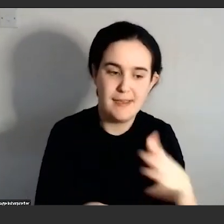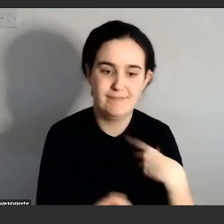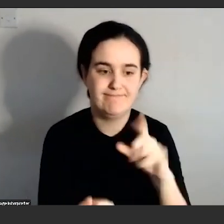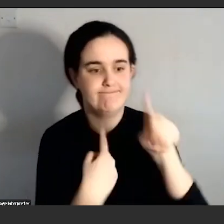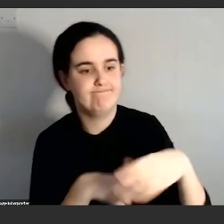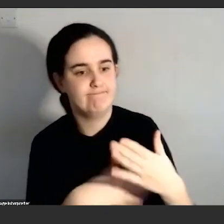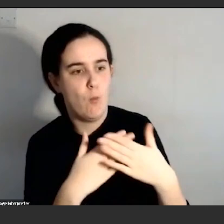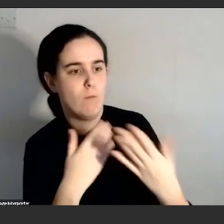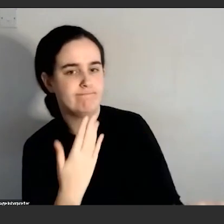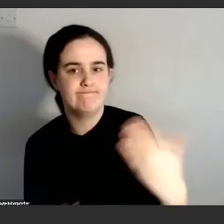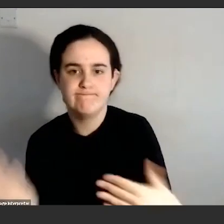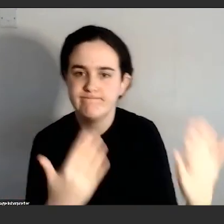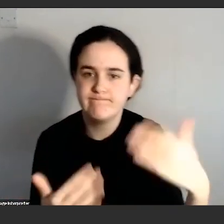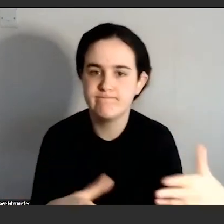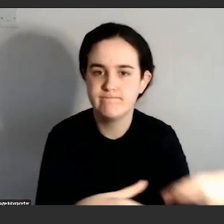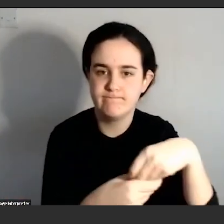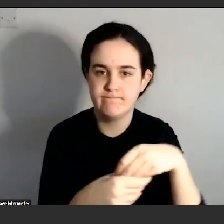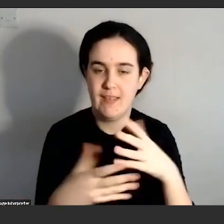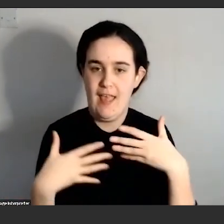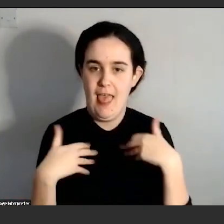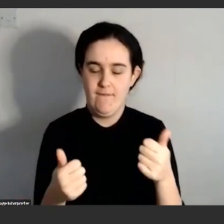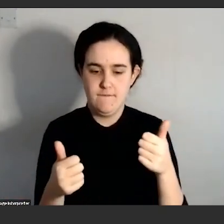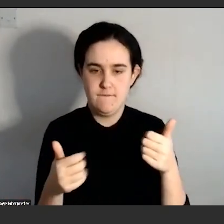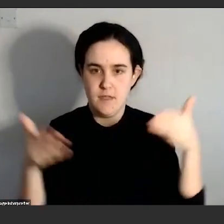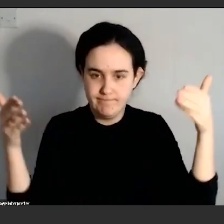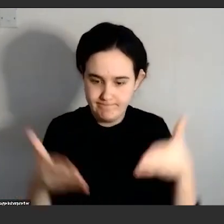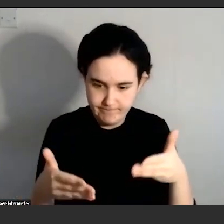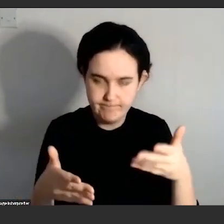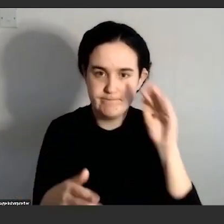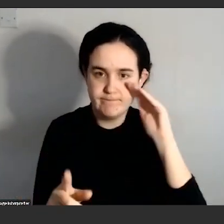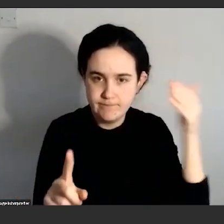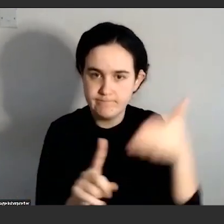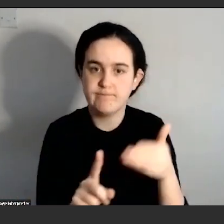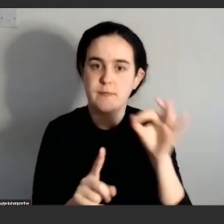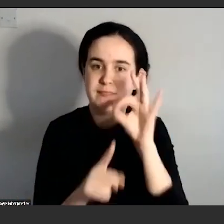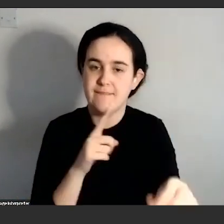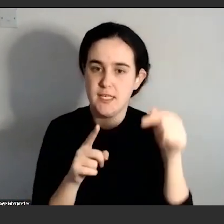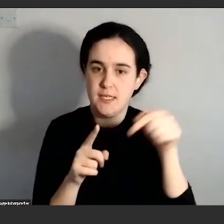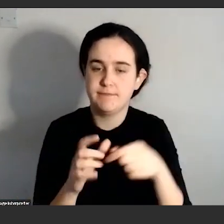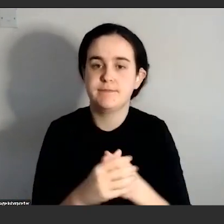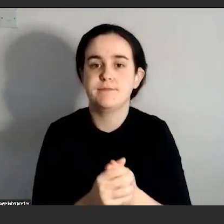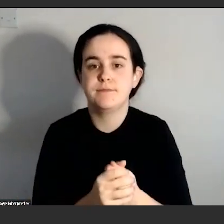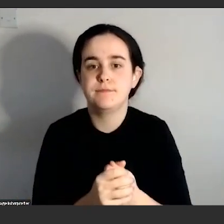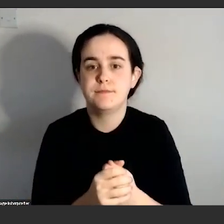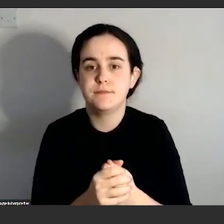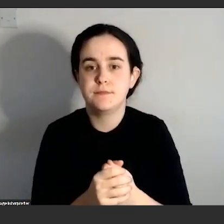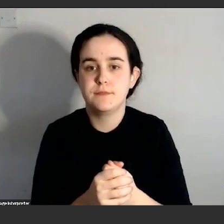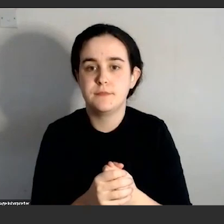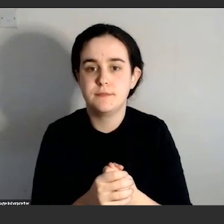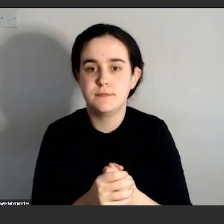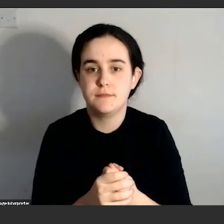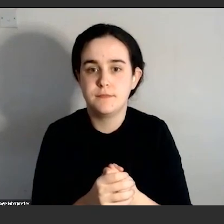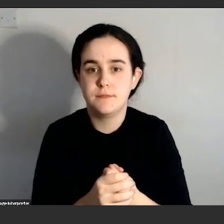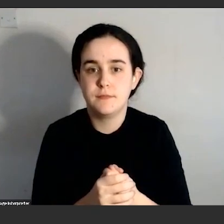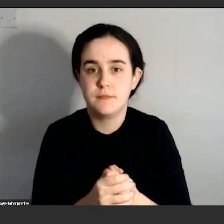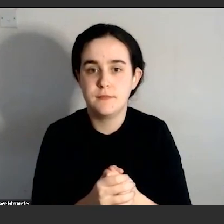government's commitment towards disability inclusion in all the things that we try to do within the health system. We also have a